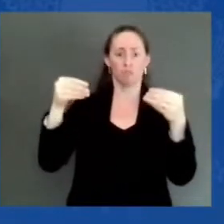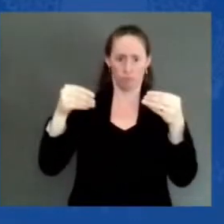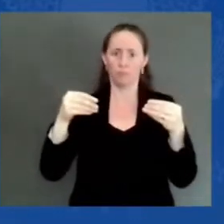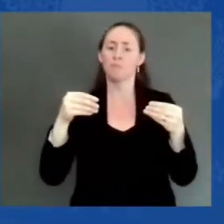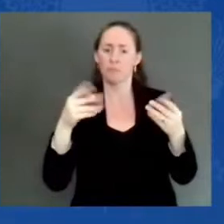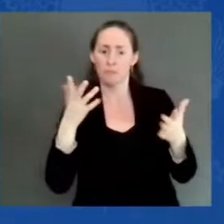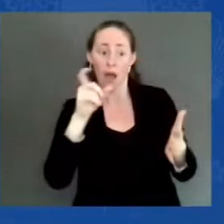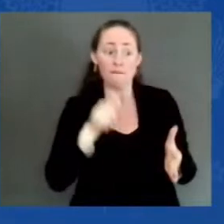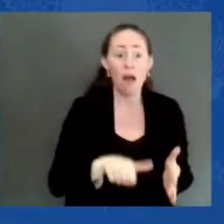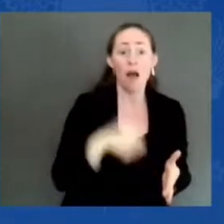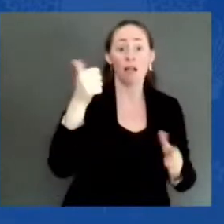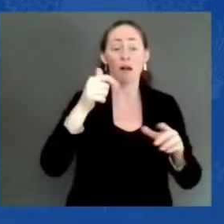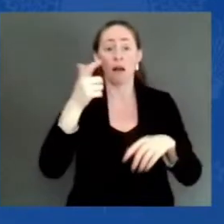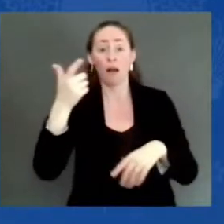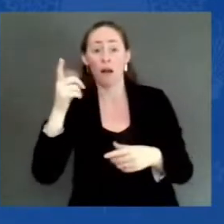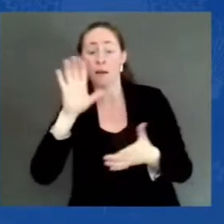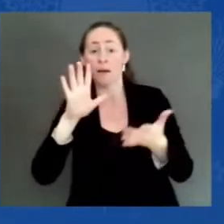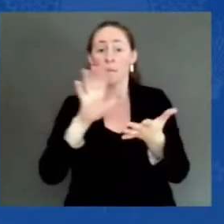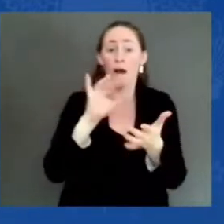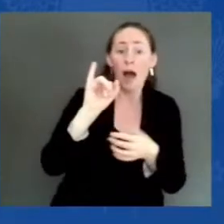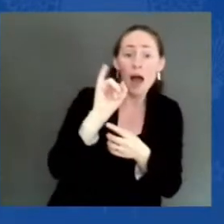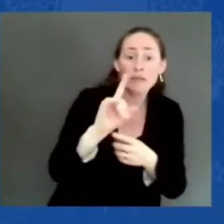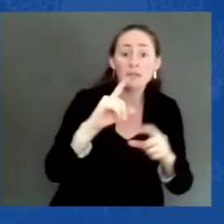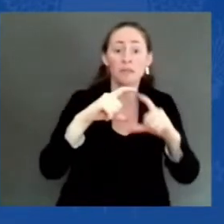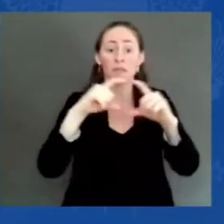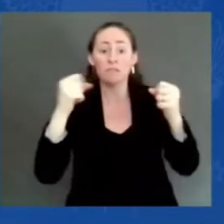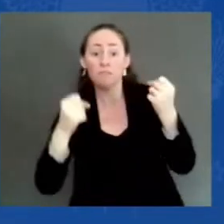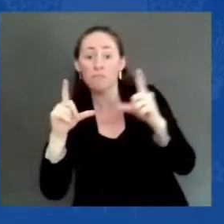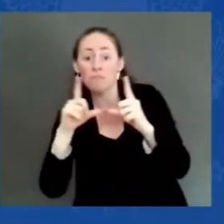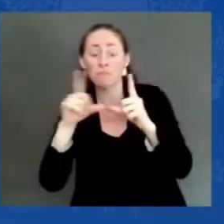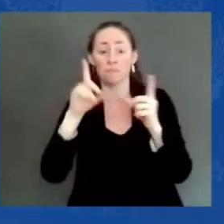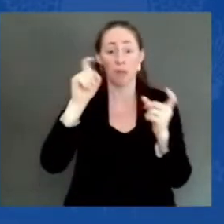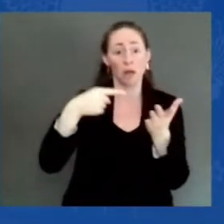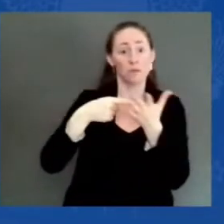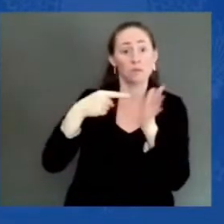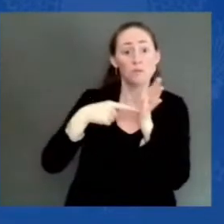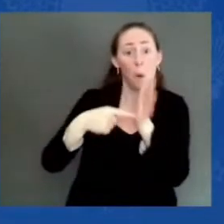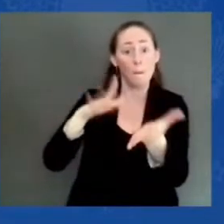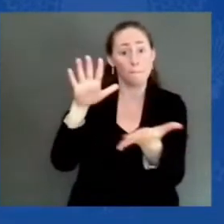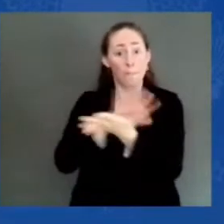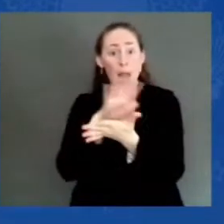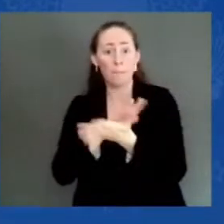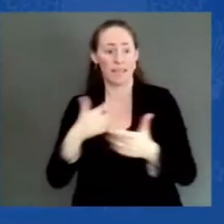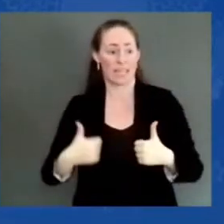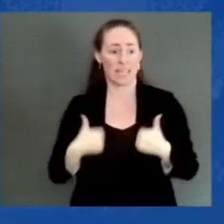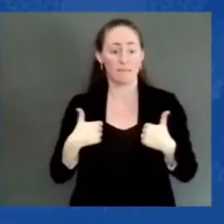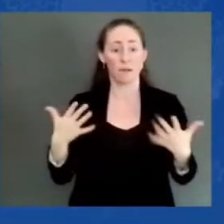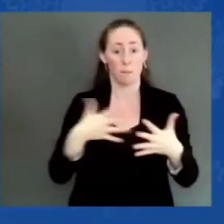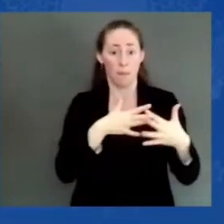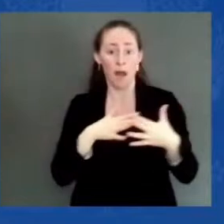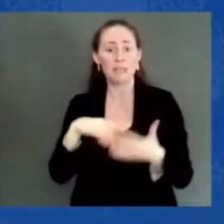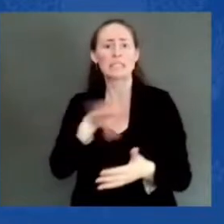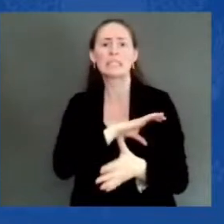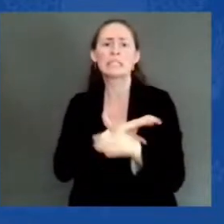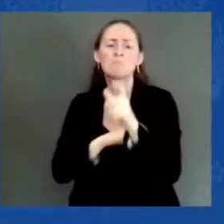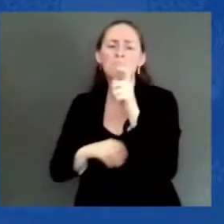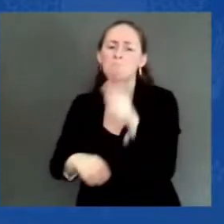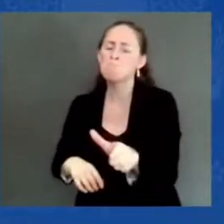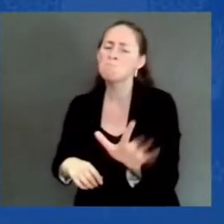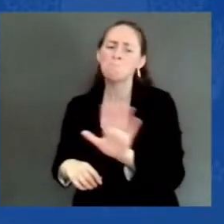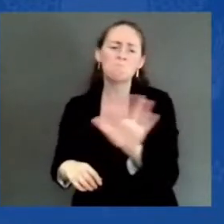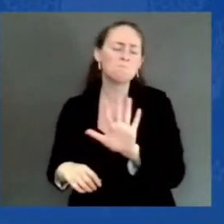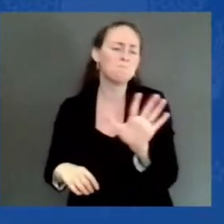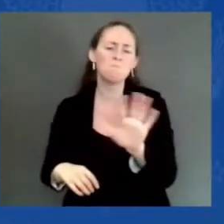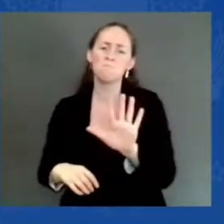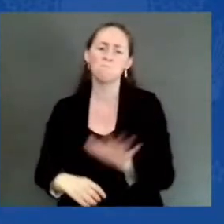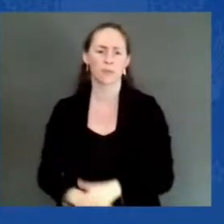state residency requirement. My administration has been planning for this possibility in this scenario for months. We purchased enough